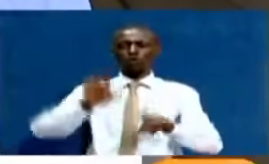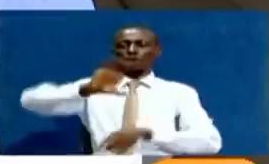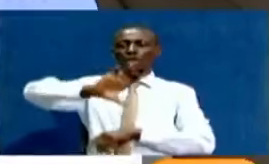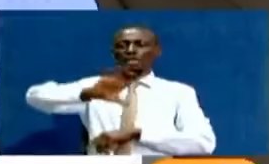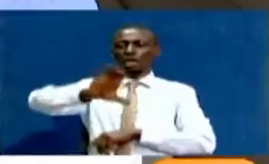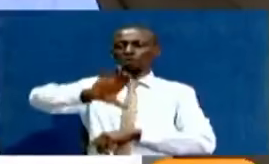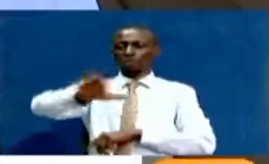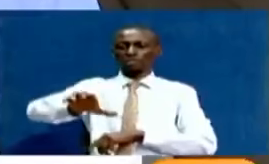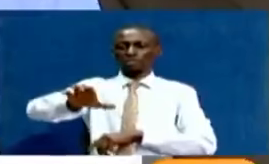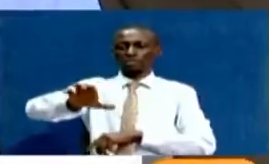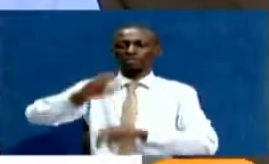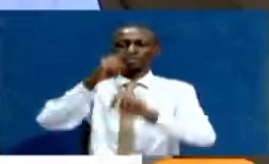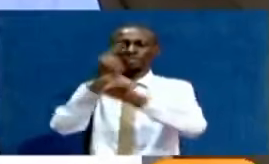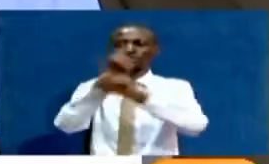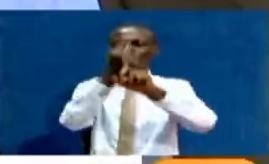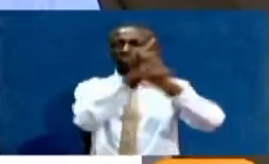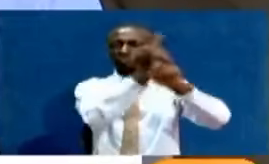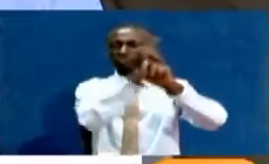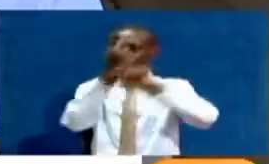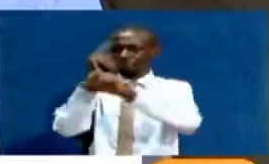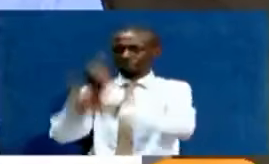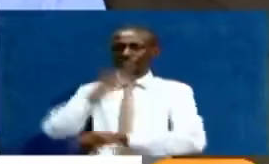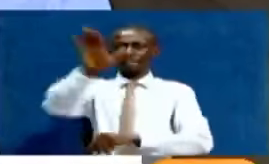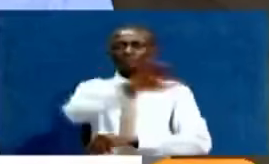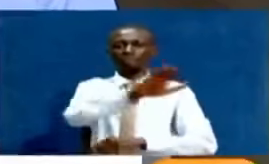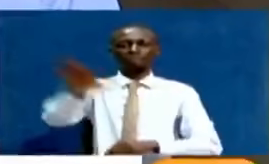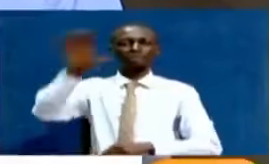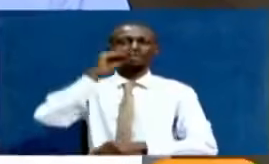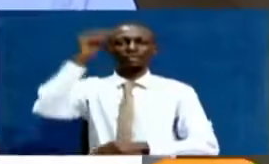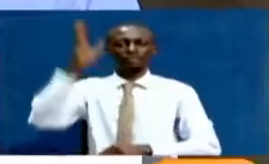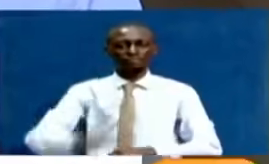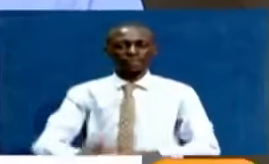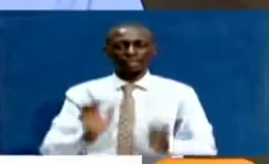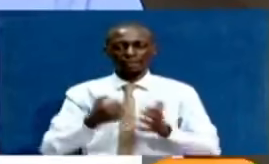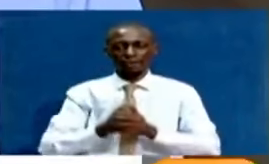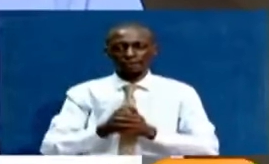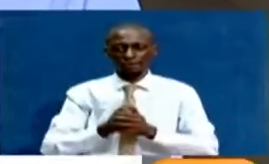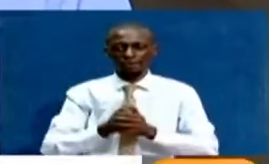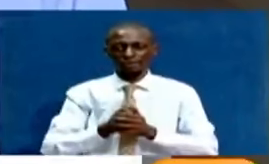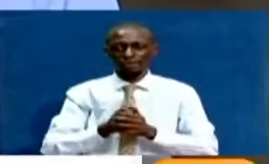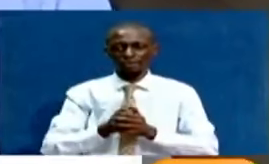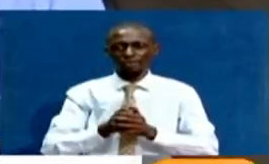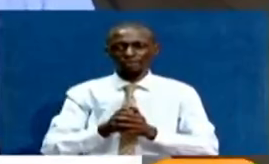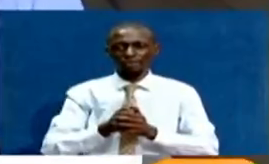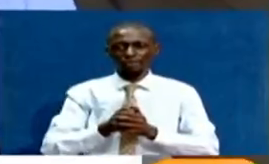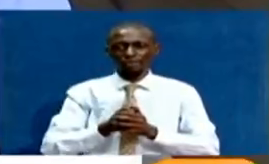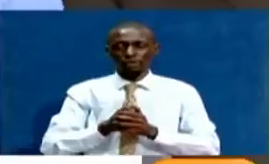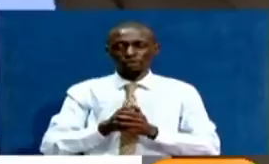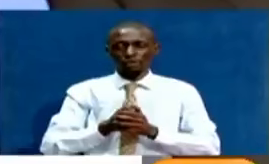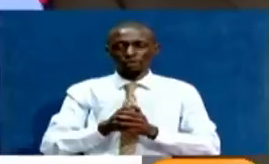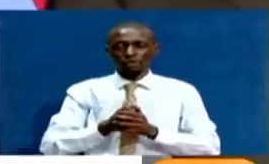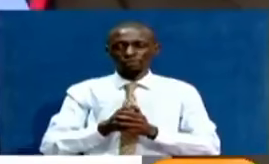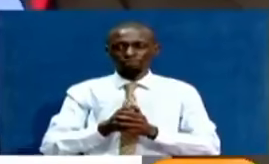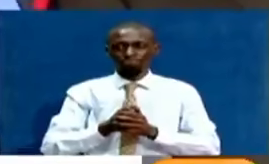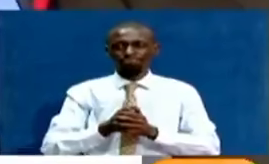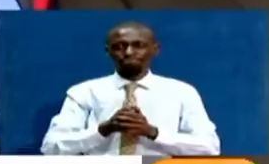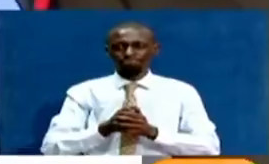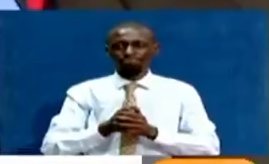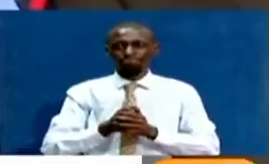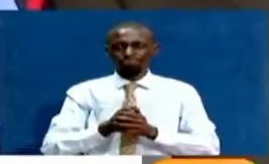of the respective county assemblies. The international travel